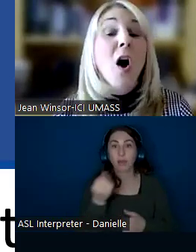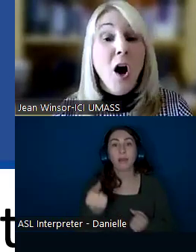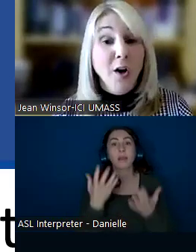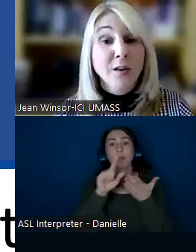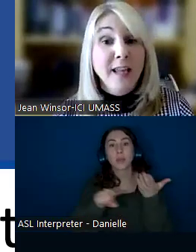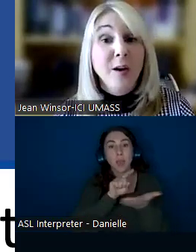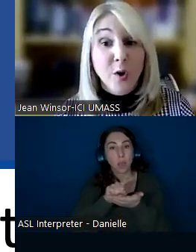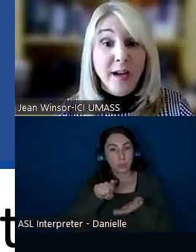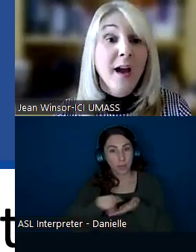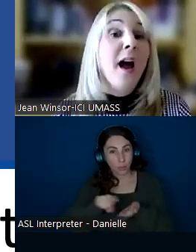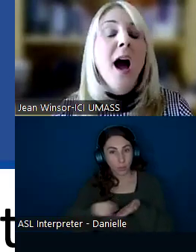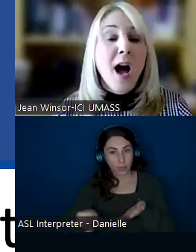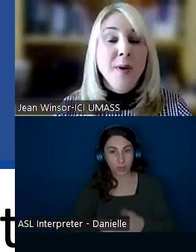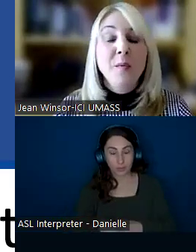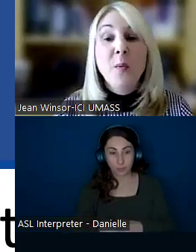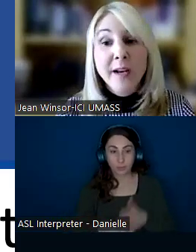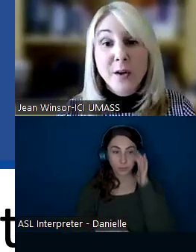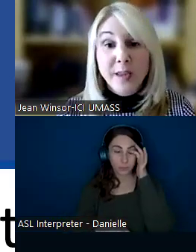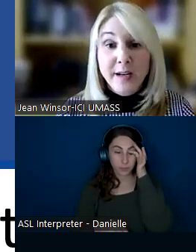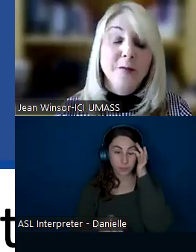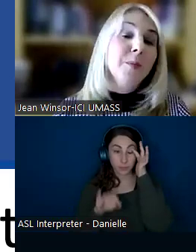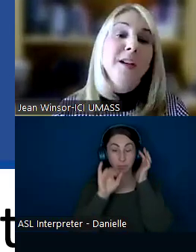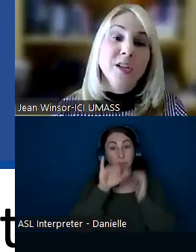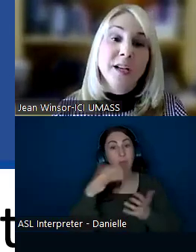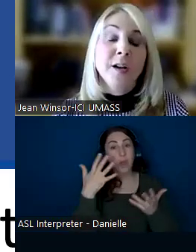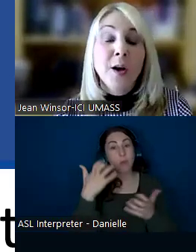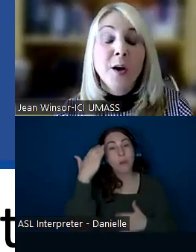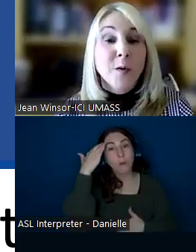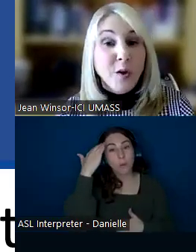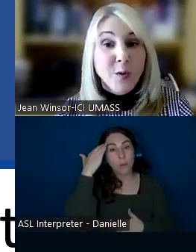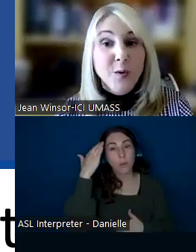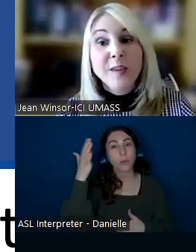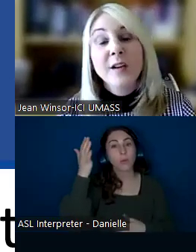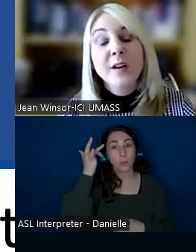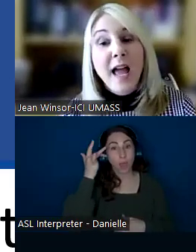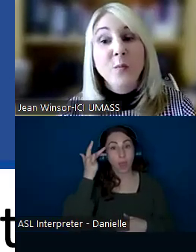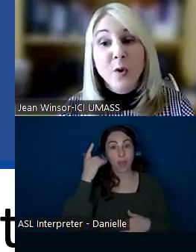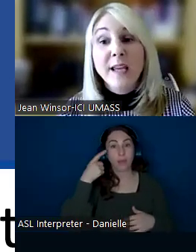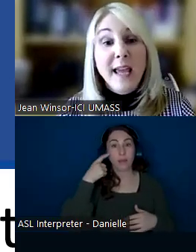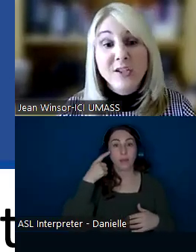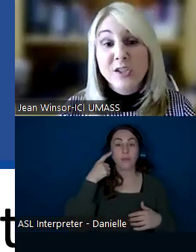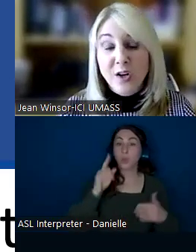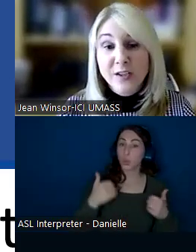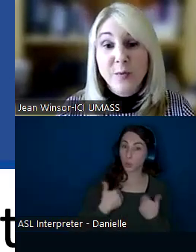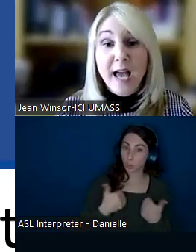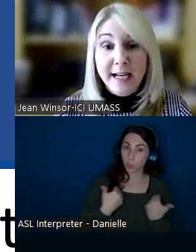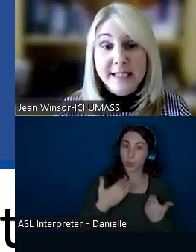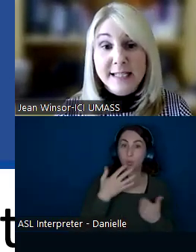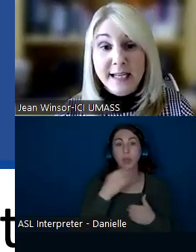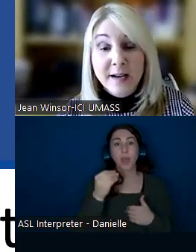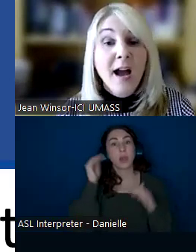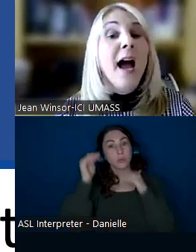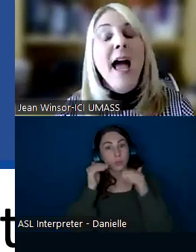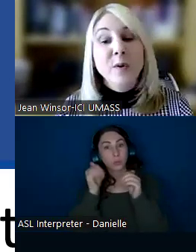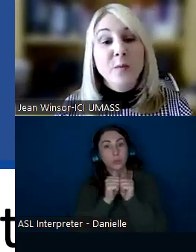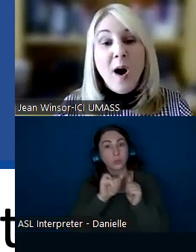week are they working. And we want to know that information for youth and working age adults with